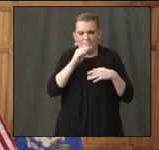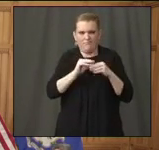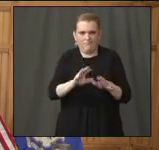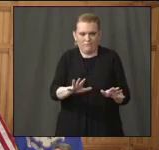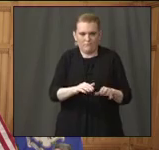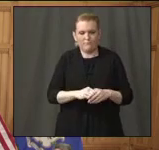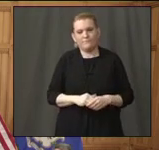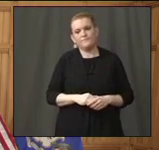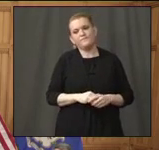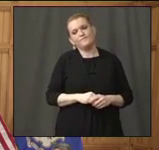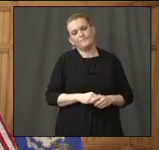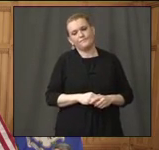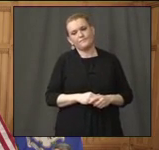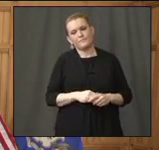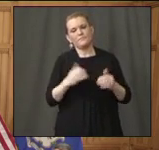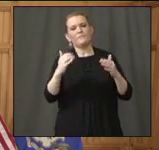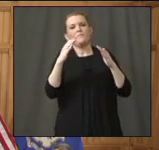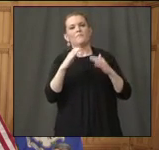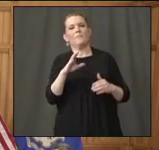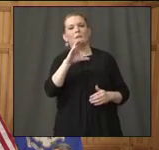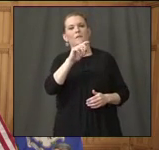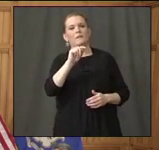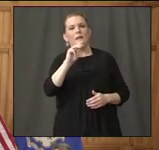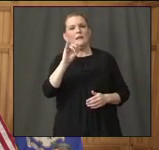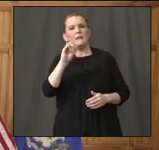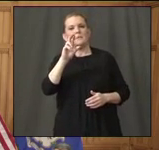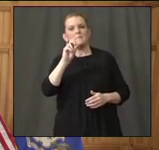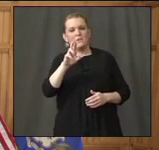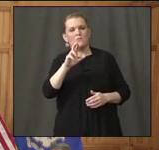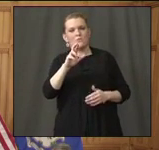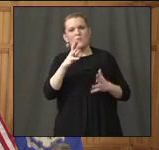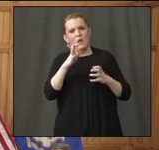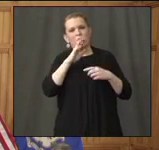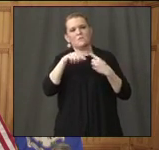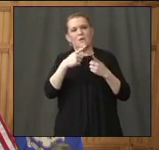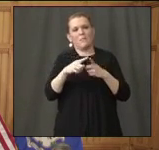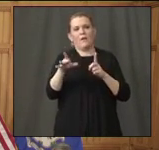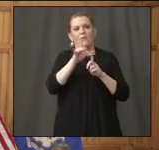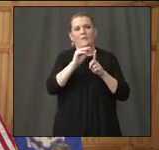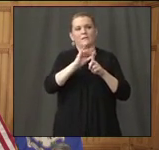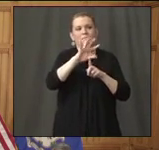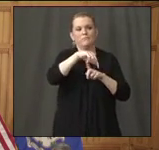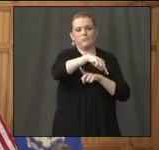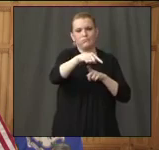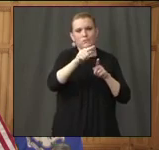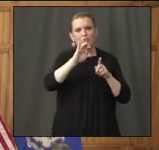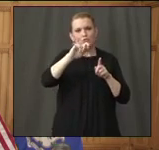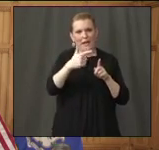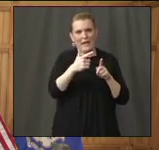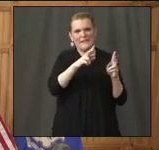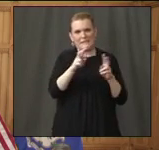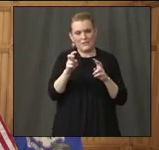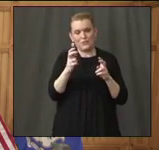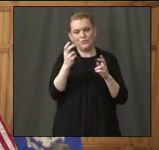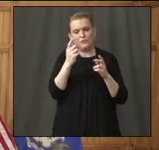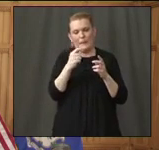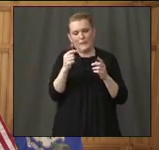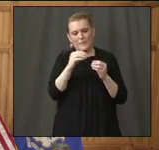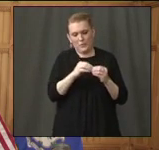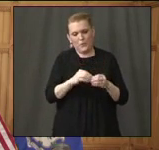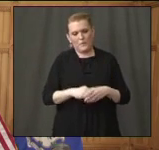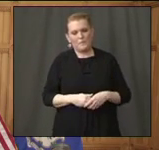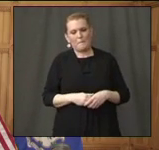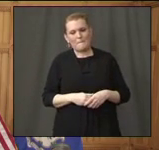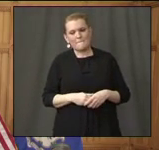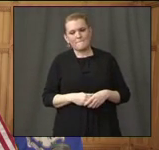I'd like to follow up on the tracing issue a little bit. So if if Governor Cuomo gave the impression that